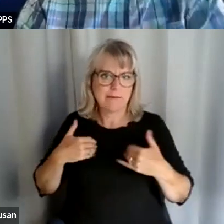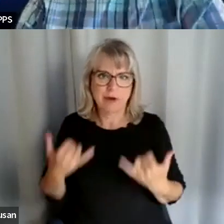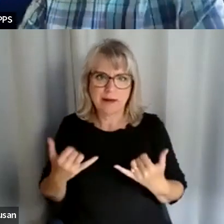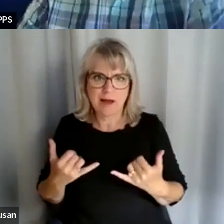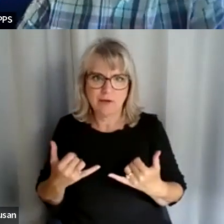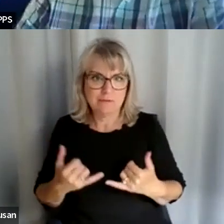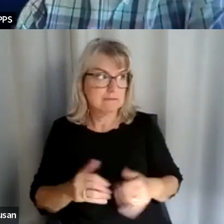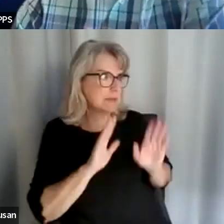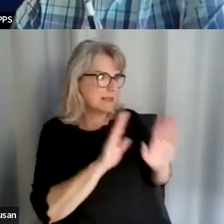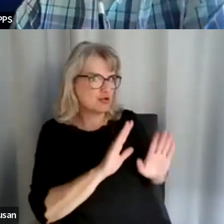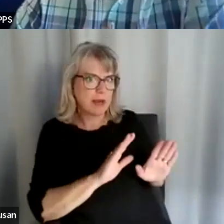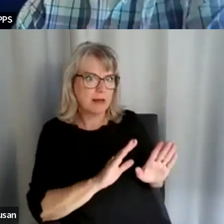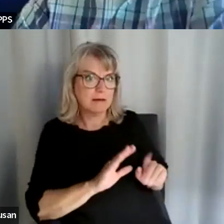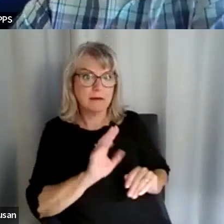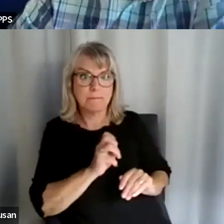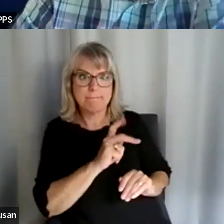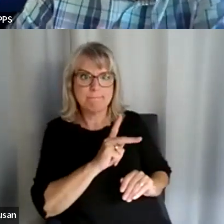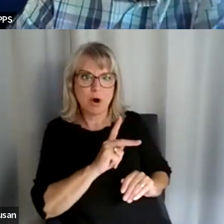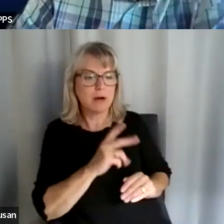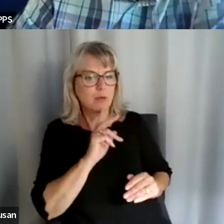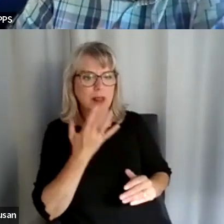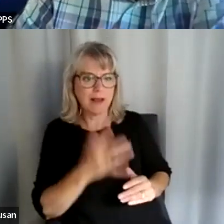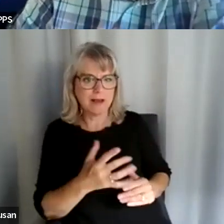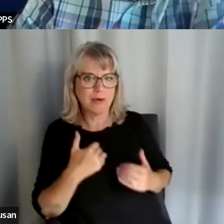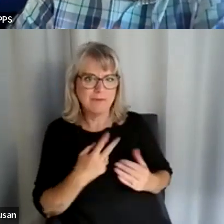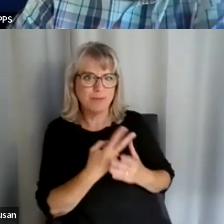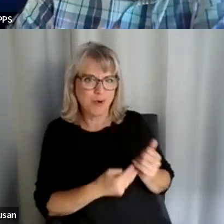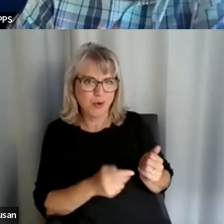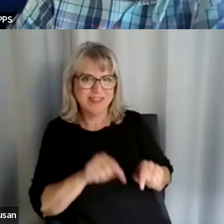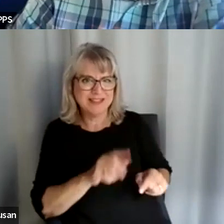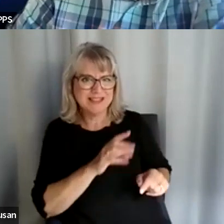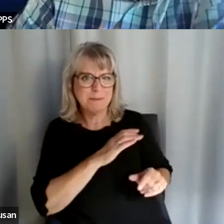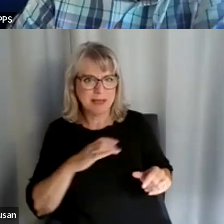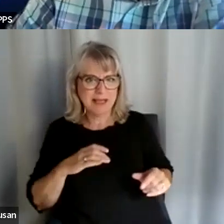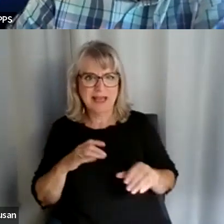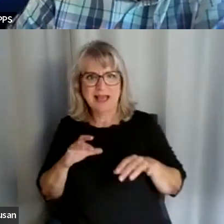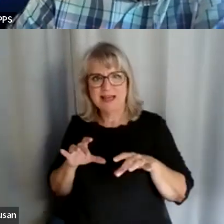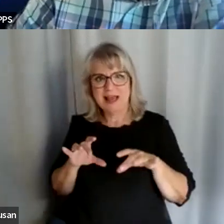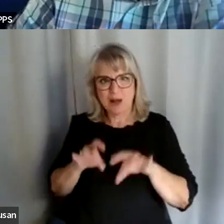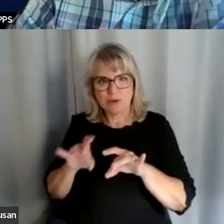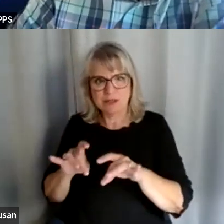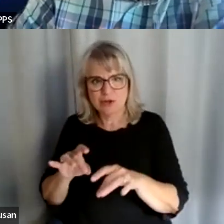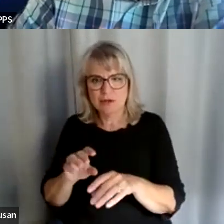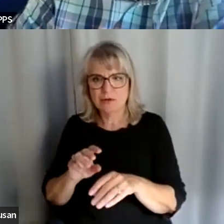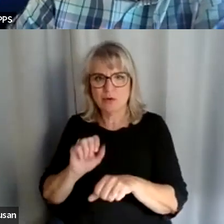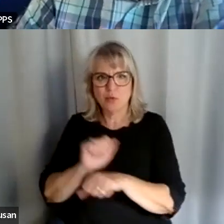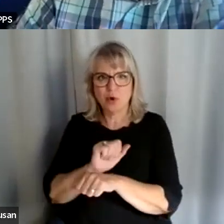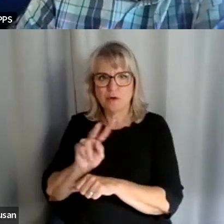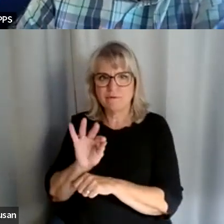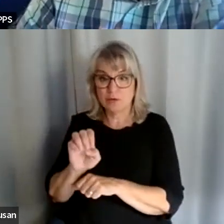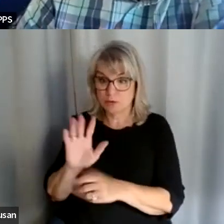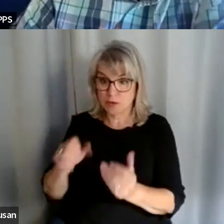That's great. And Mark, I know we're lucky to have you on both this committee and acquisition workforce. Do you have anything you want to add to that?